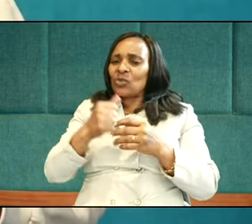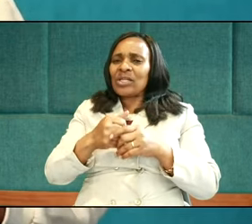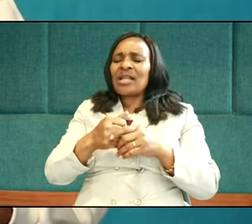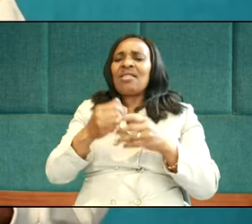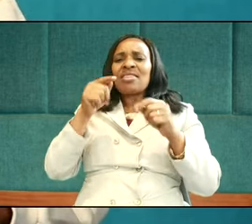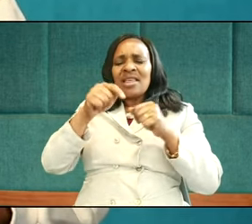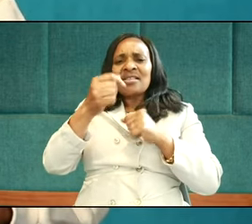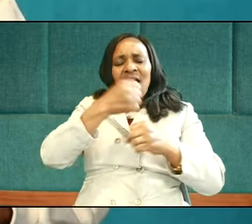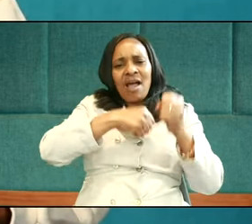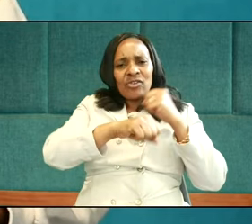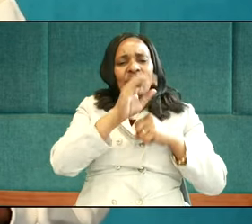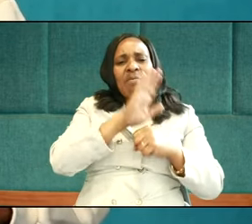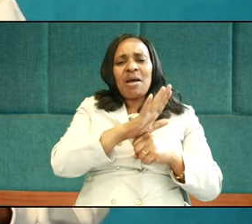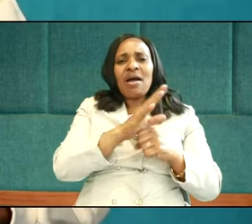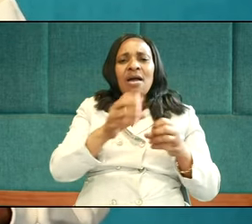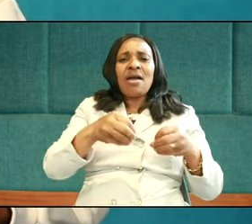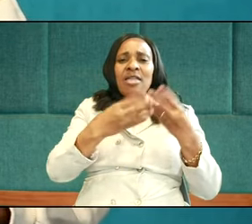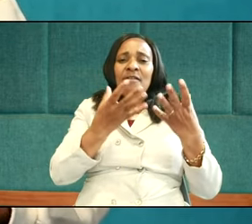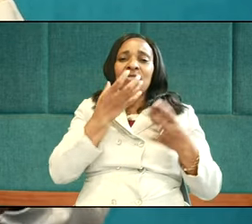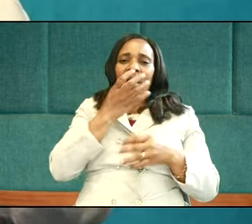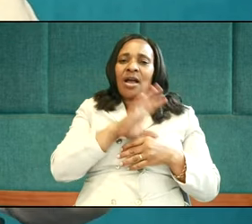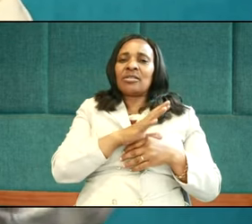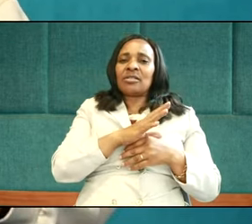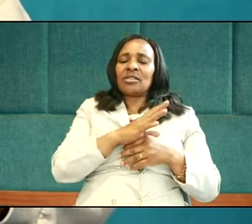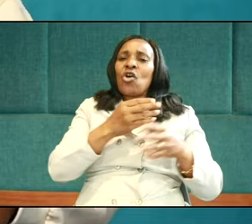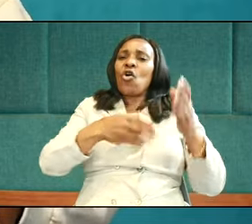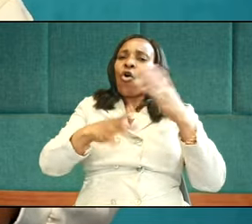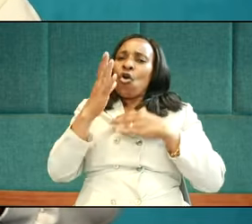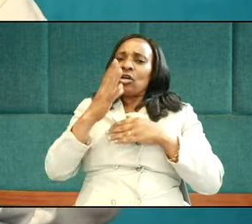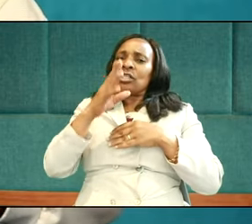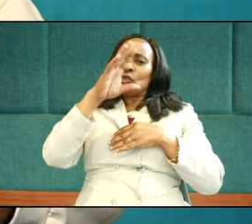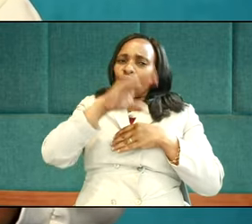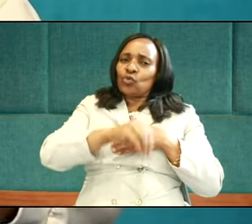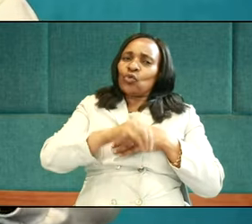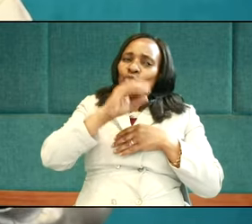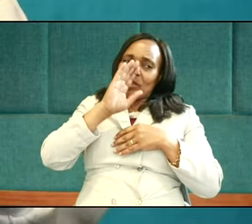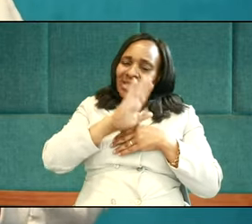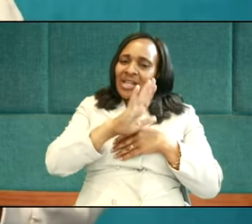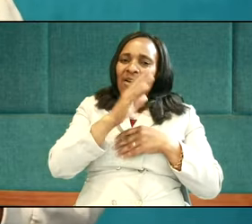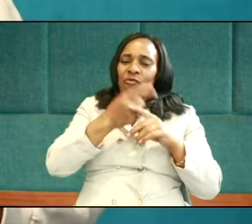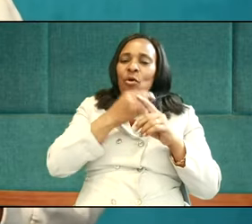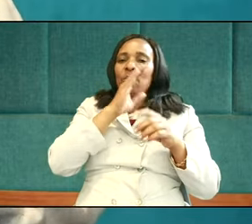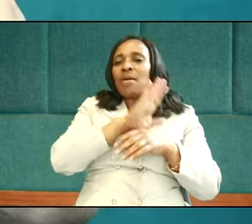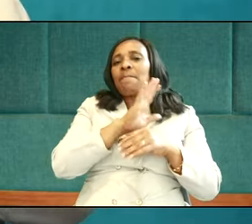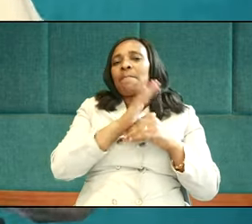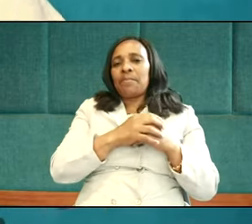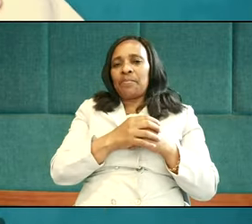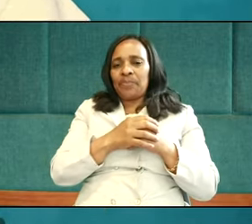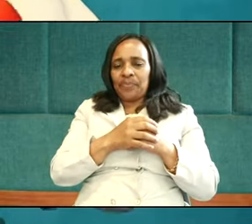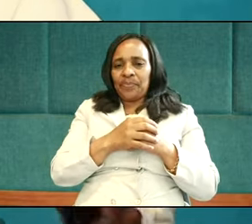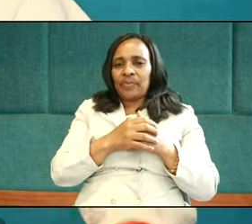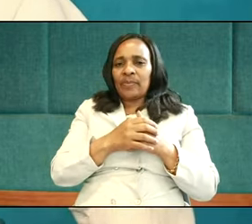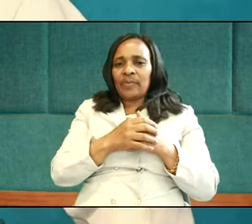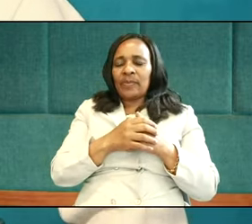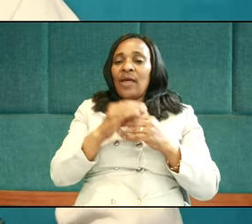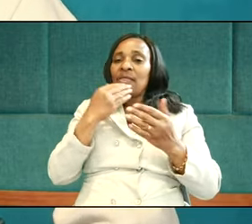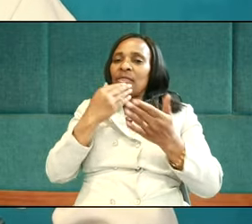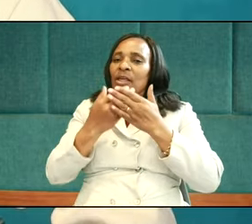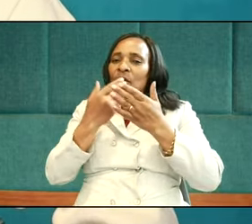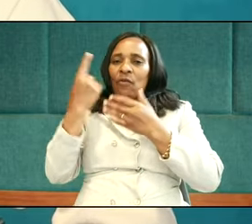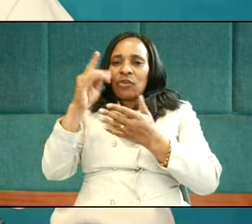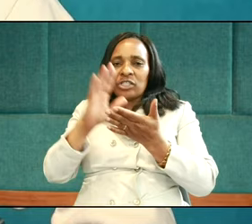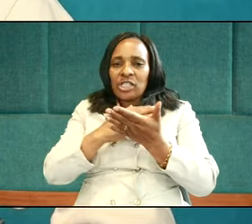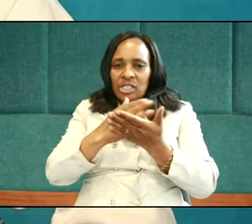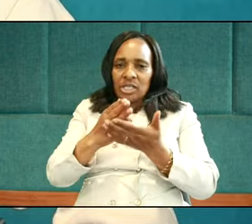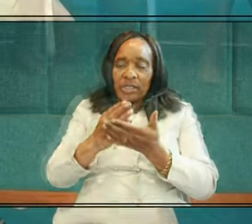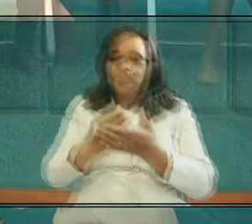to your actions. Yes. And that God took those 10 tribes from him because he was being prideful. Yeah. Yes. Thank you for